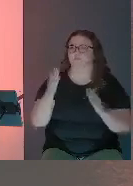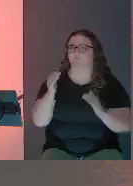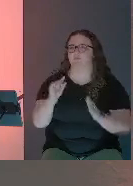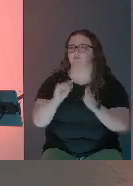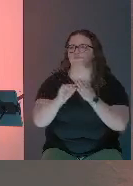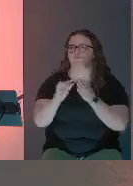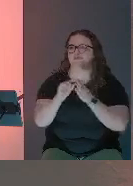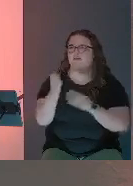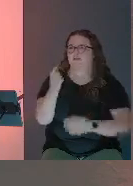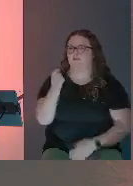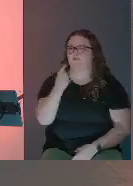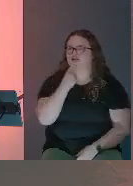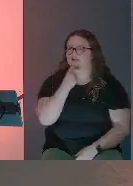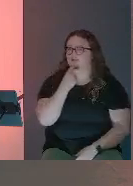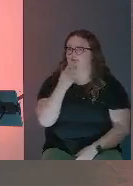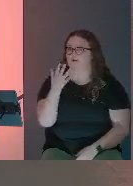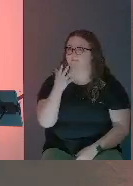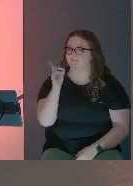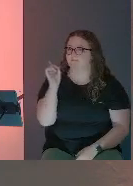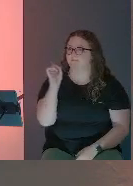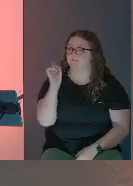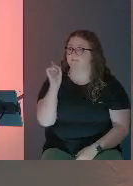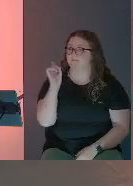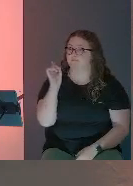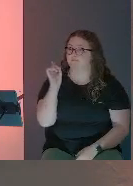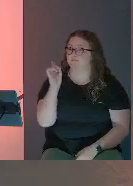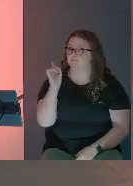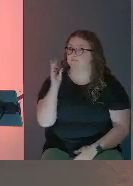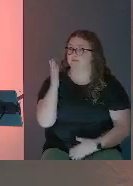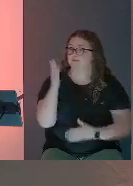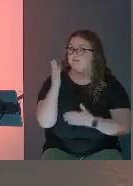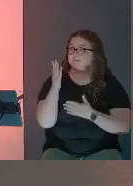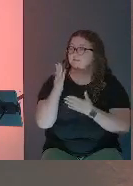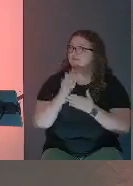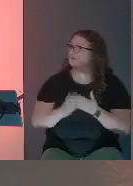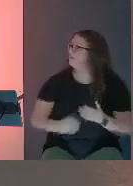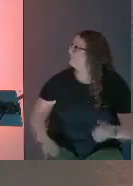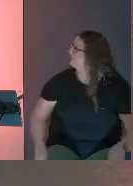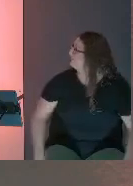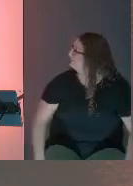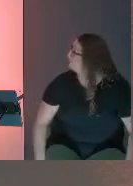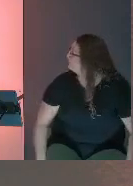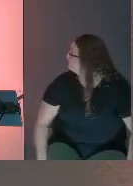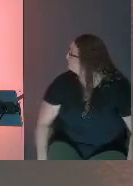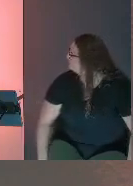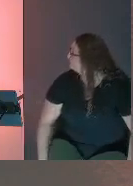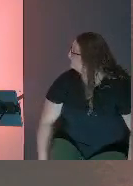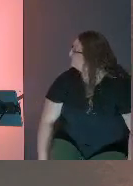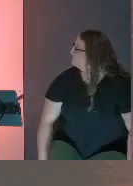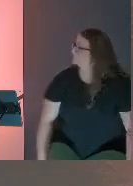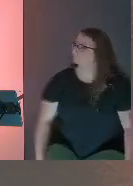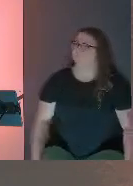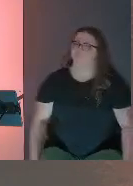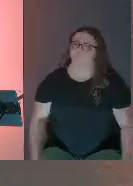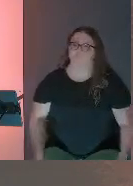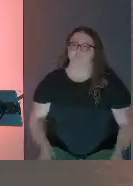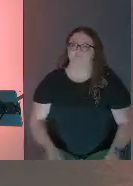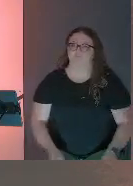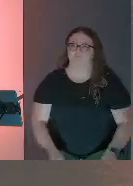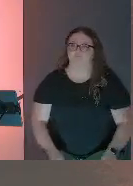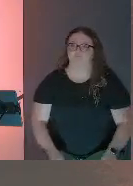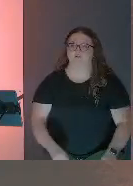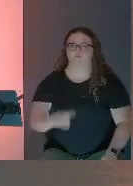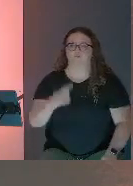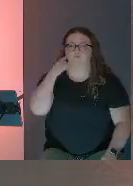gave some apostles and some prophets and some evangelists and some pastors and teachers. For what purpose? Verse number 12,